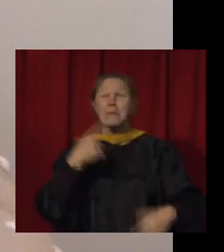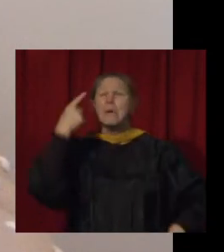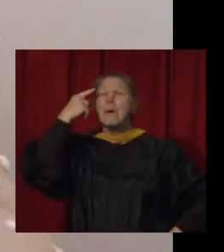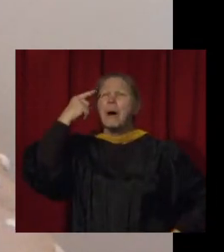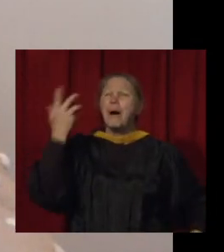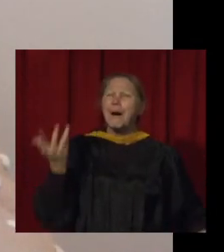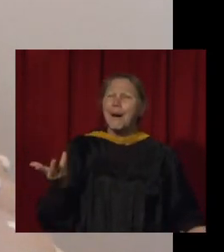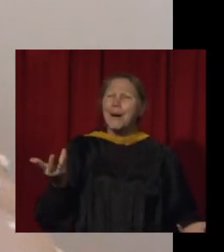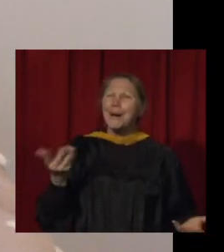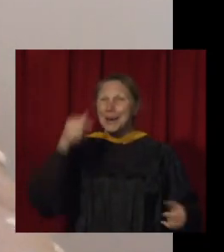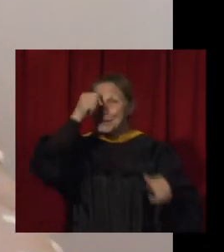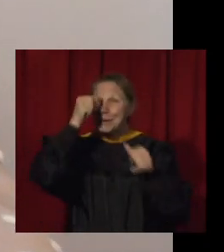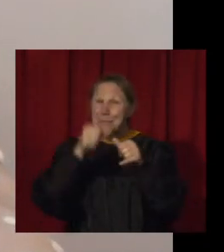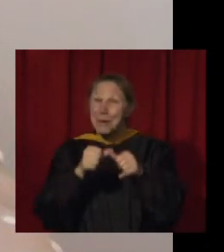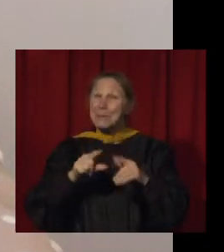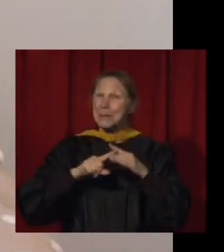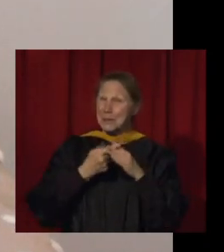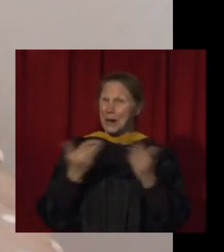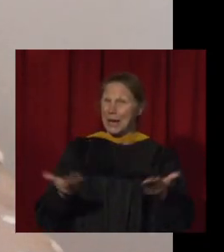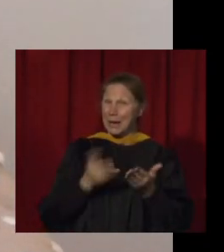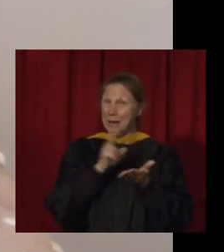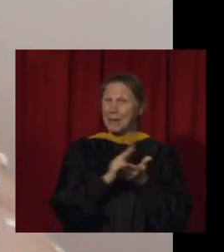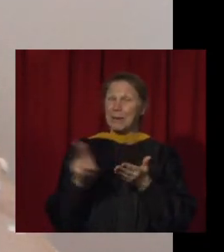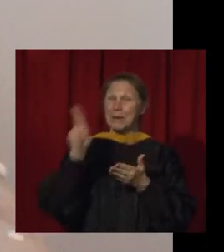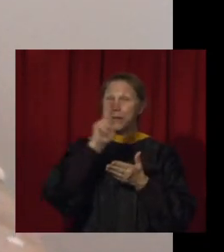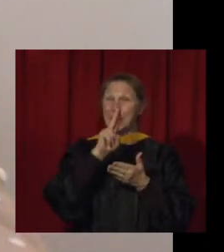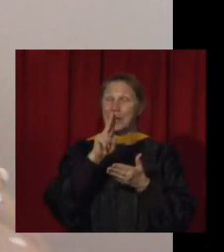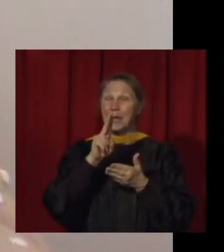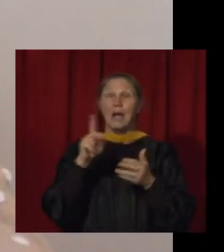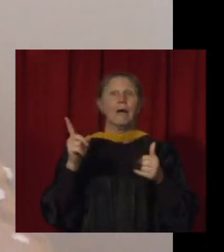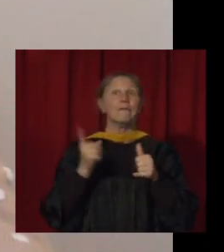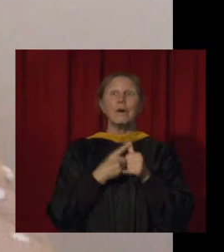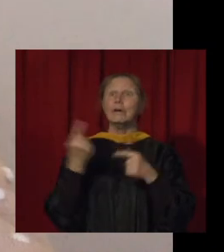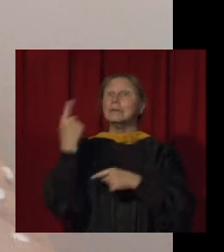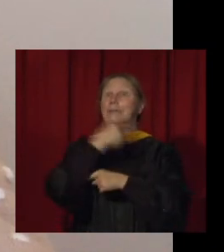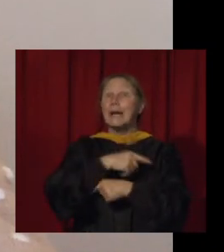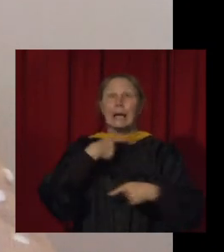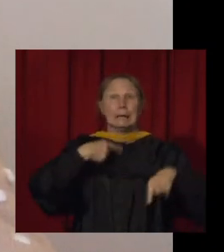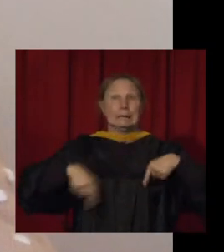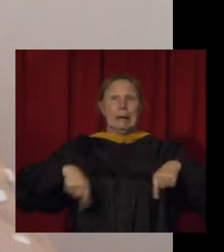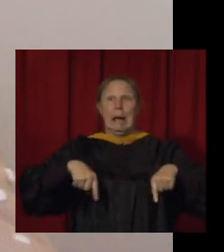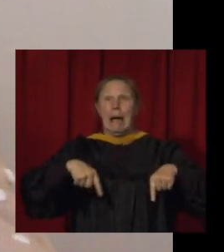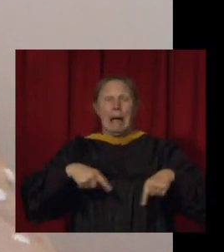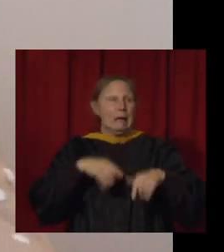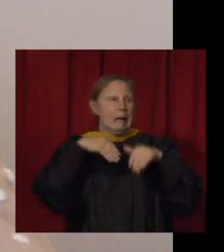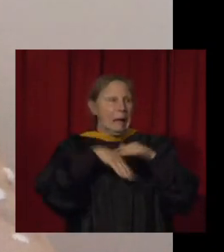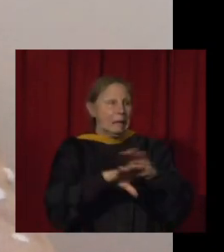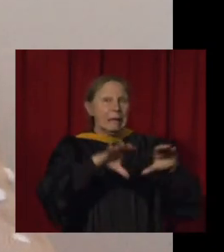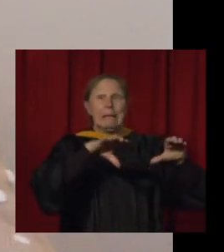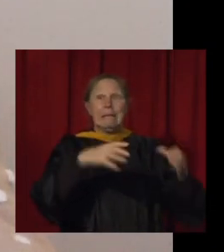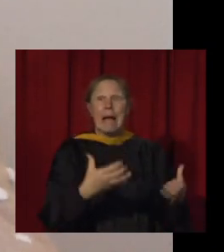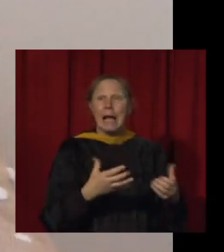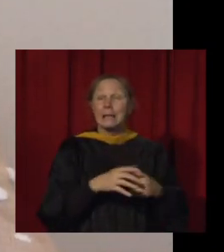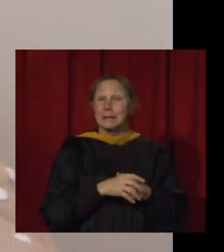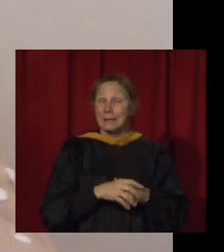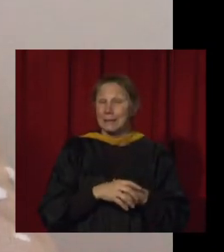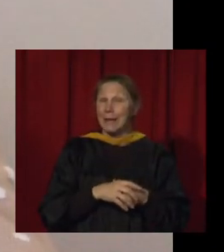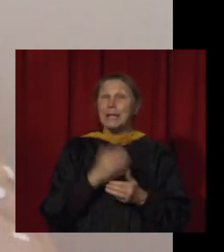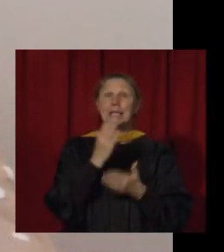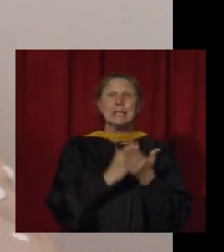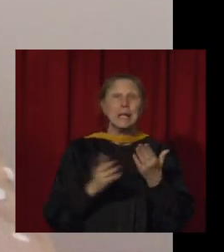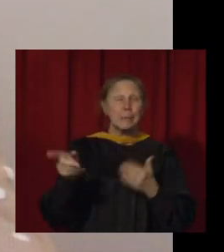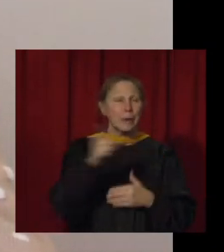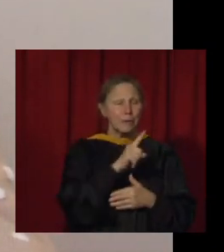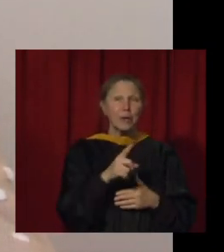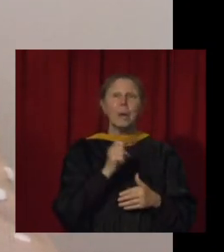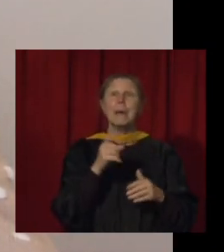nervous. Remember when you started here at the U of A, how nervous or excited you were for your first day of class? Some of you may have